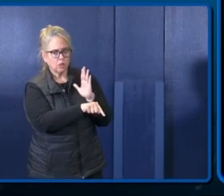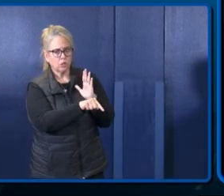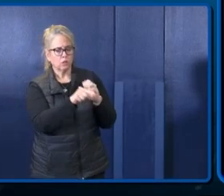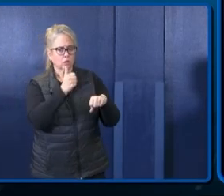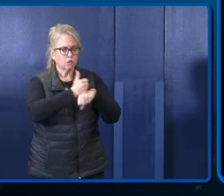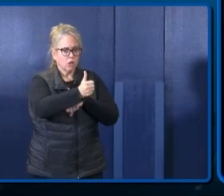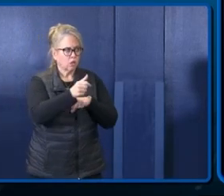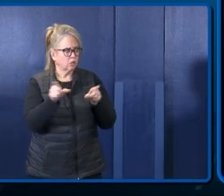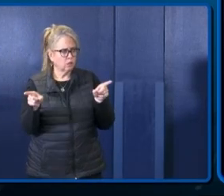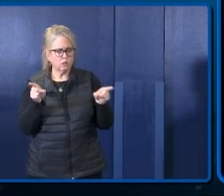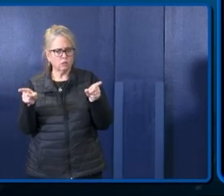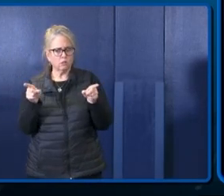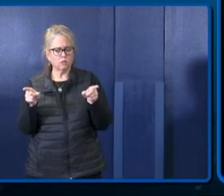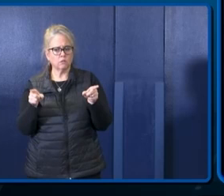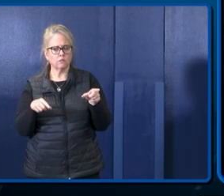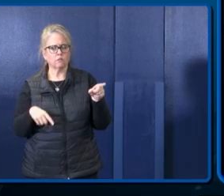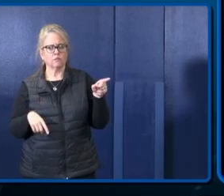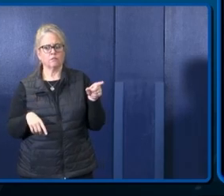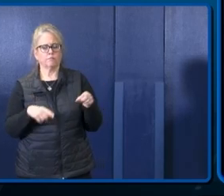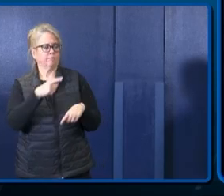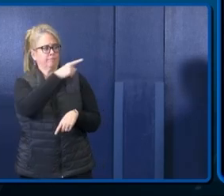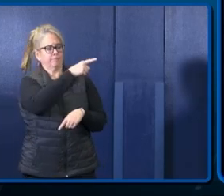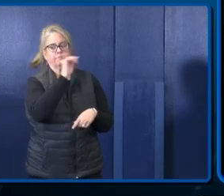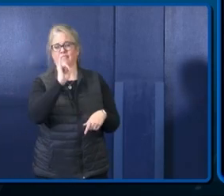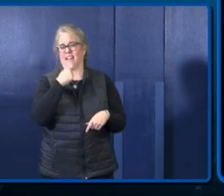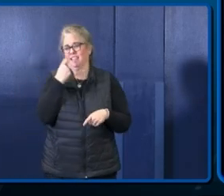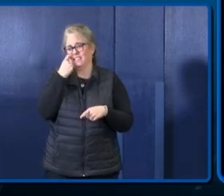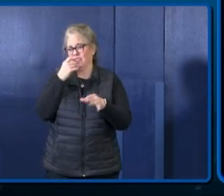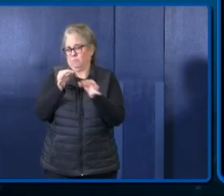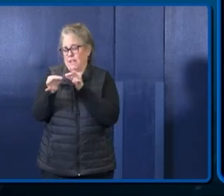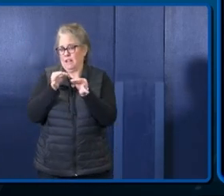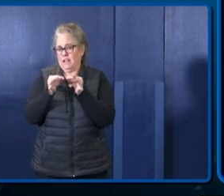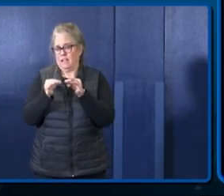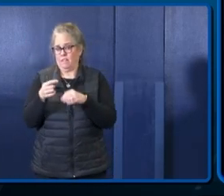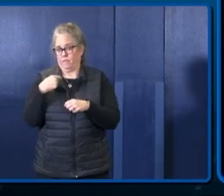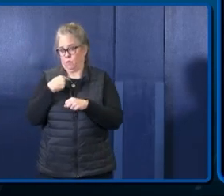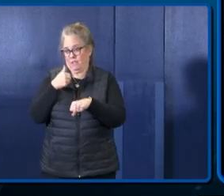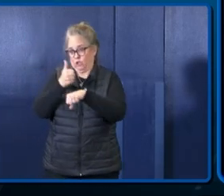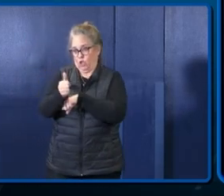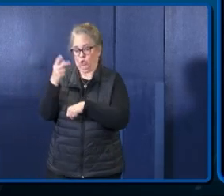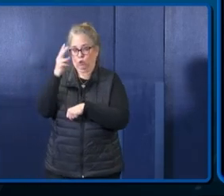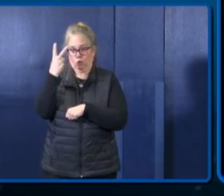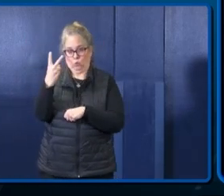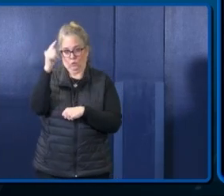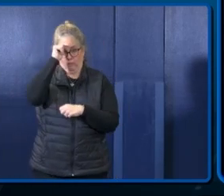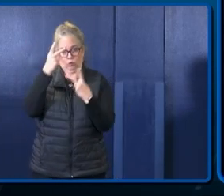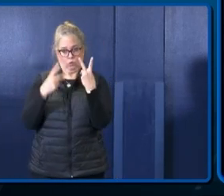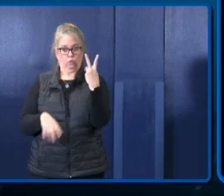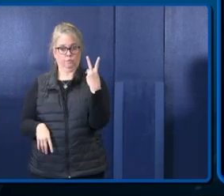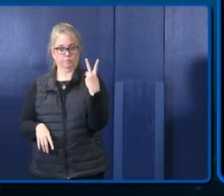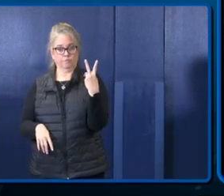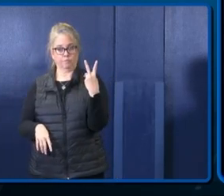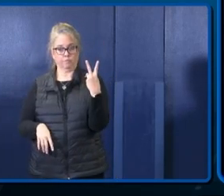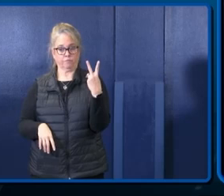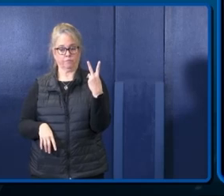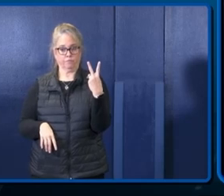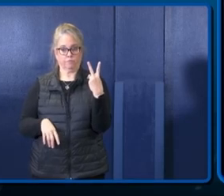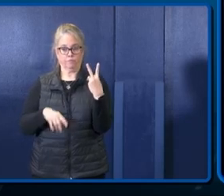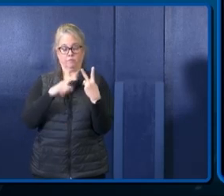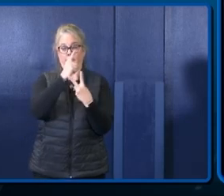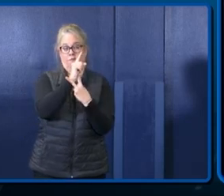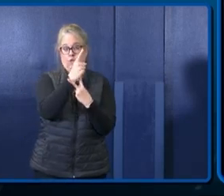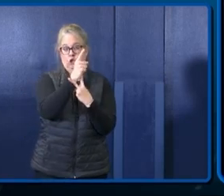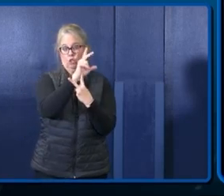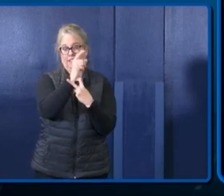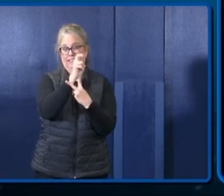charges? Yeah. So like I said, we charge two different theories of first-degree murder. Both of them have the same top-end